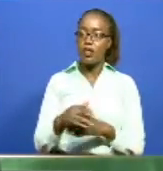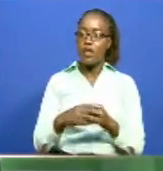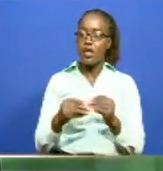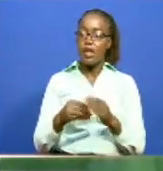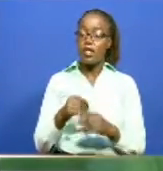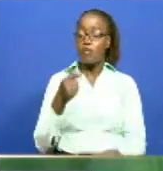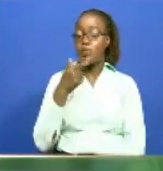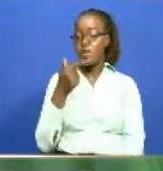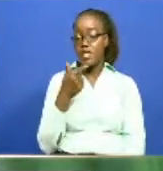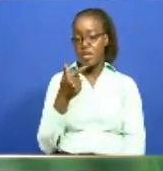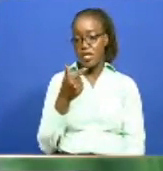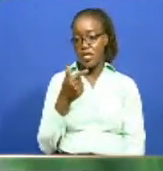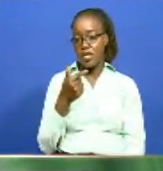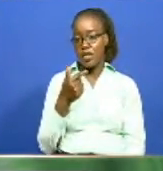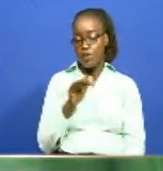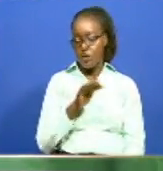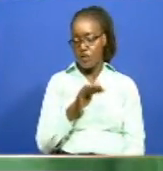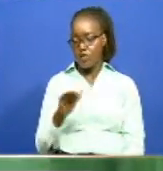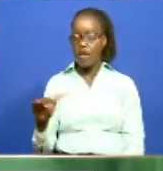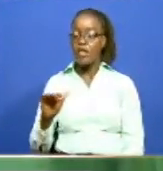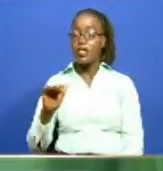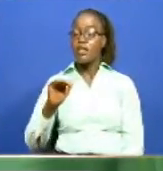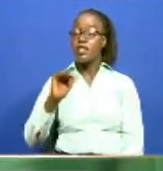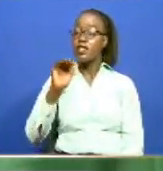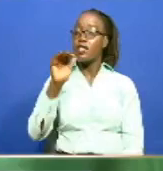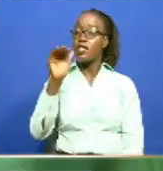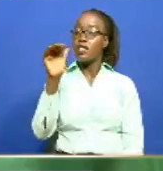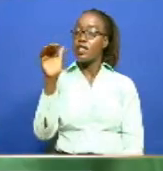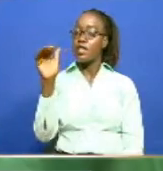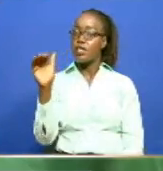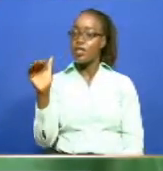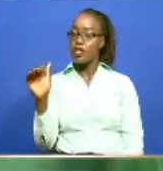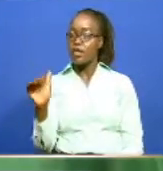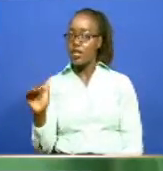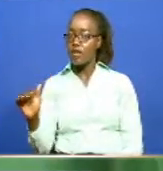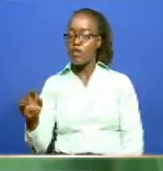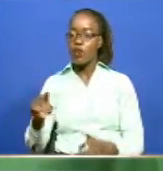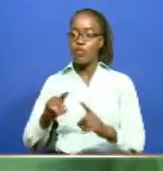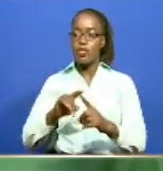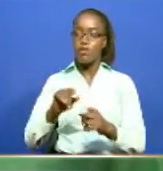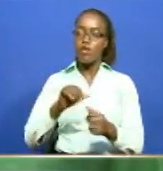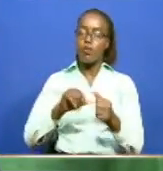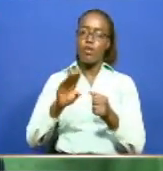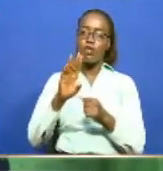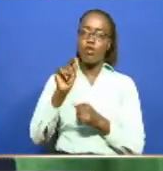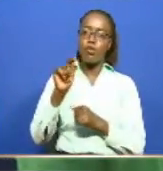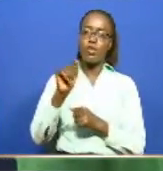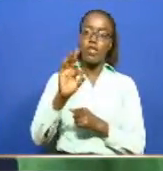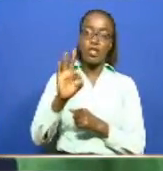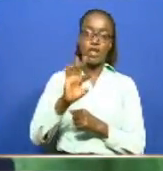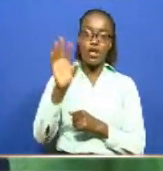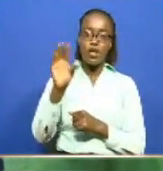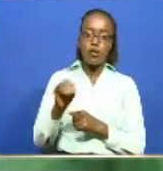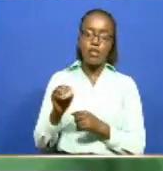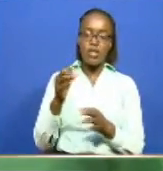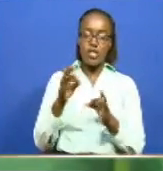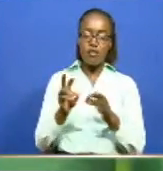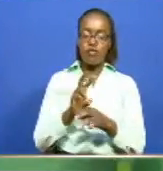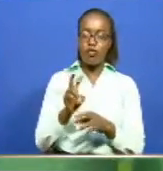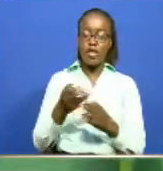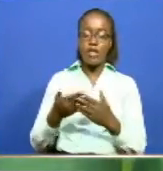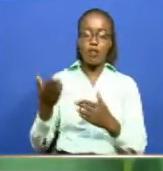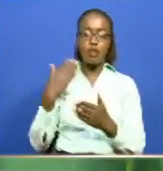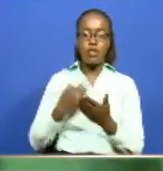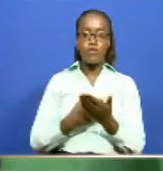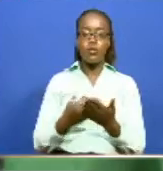say that we have flattened the curve. Today our positivity rate was about 4.3%, and if you look at the past 3